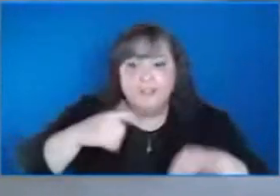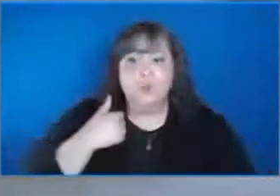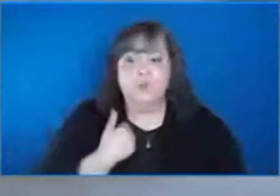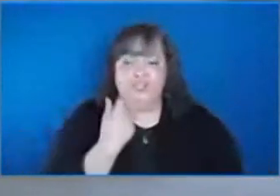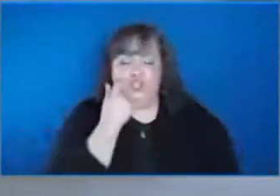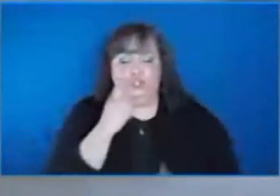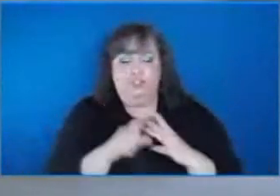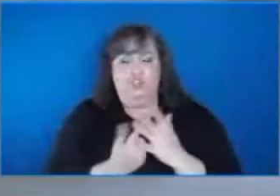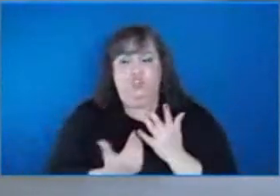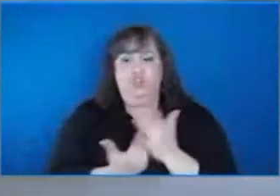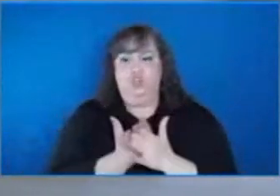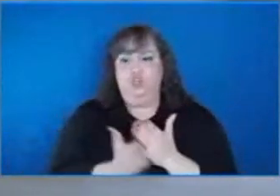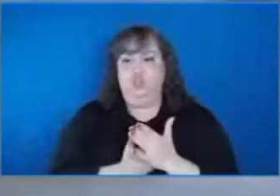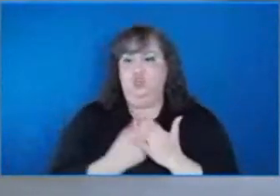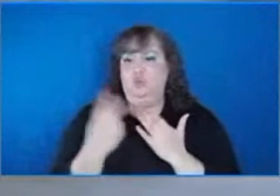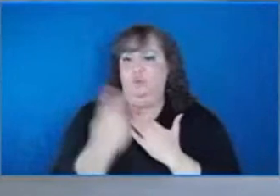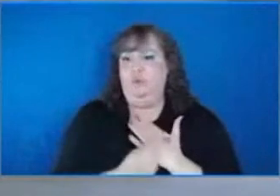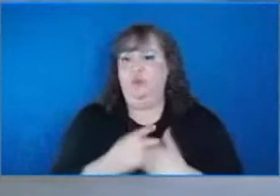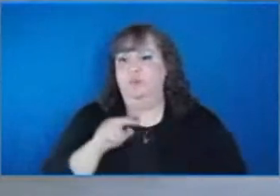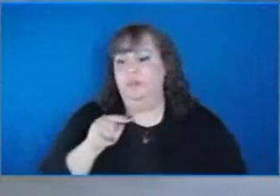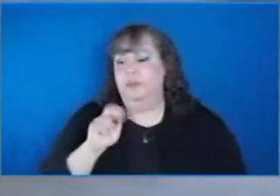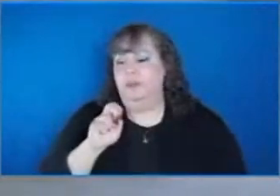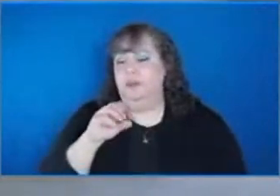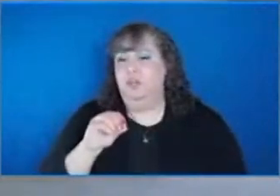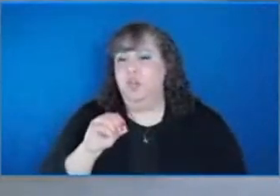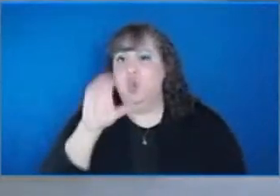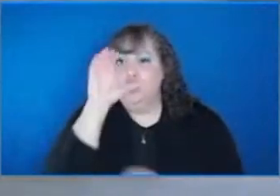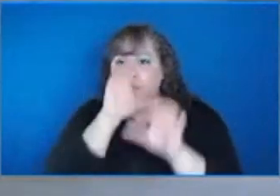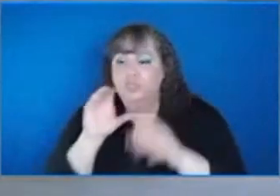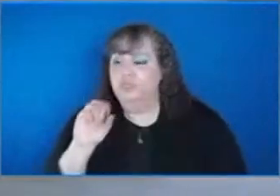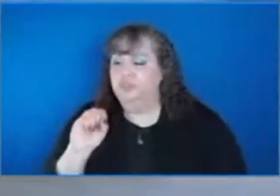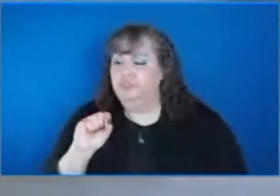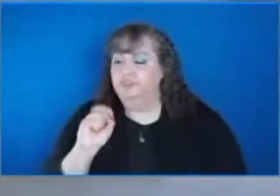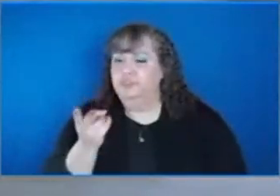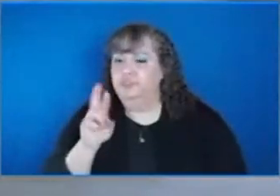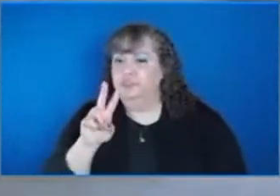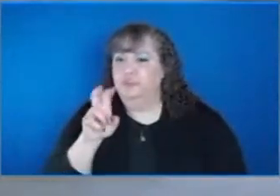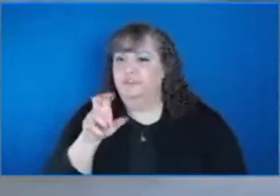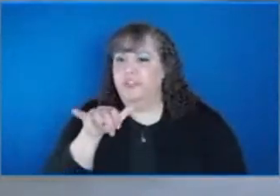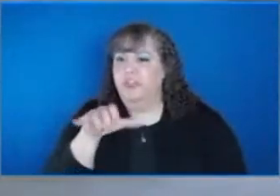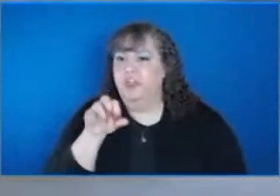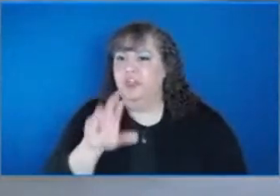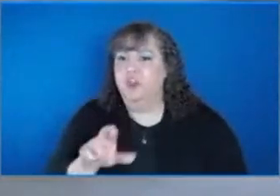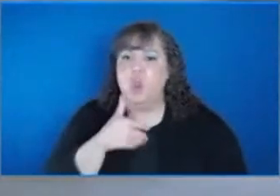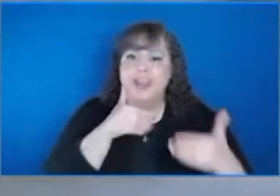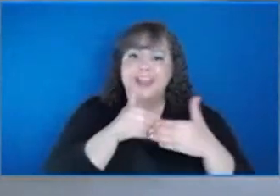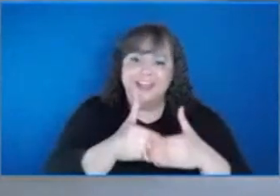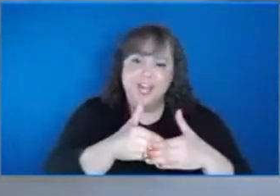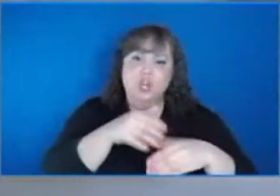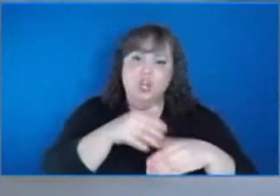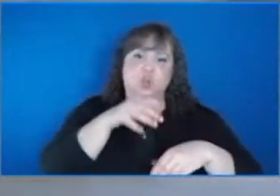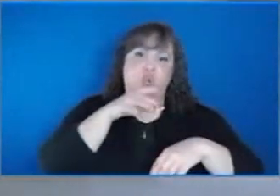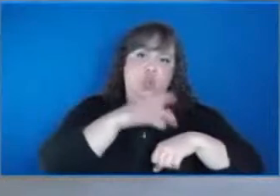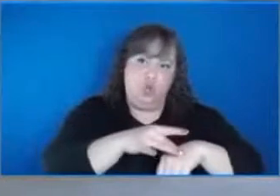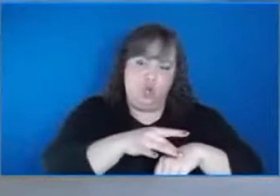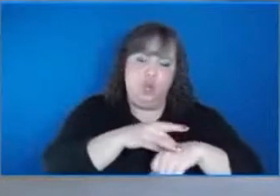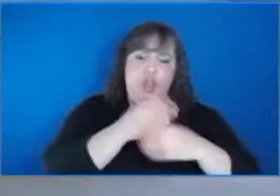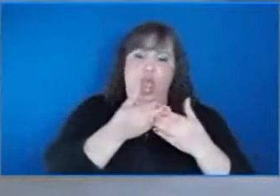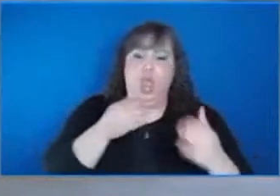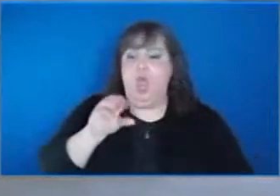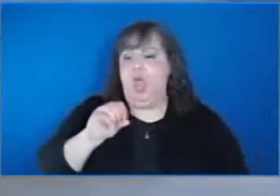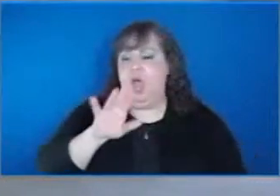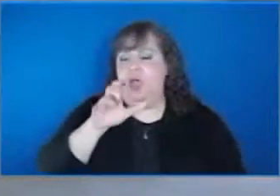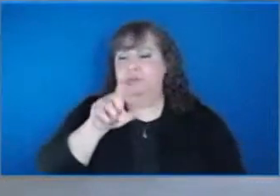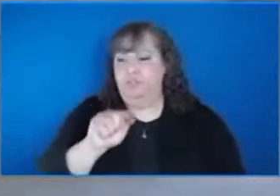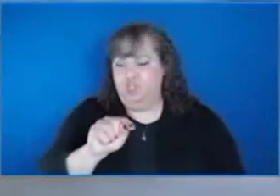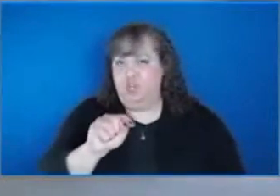Earth Object Surveyor mission. And it's just getting underway now, and that's going to be a really powerful mission when it gets launched a